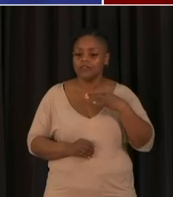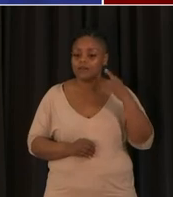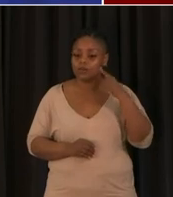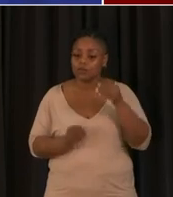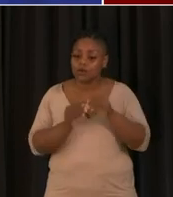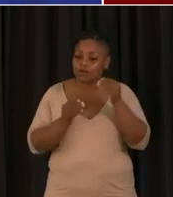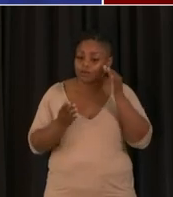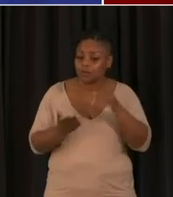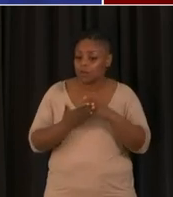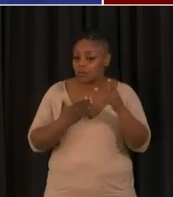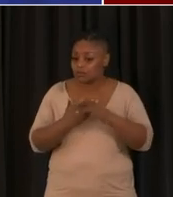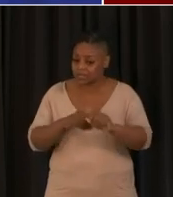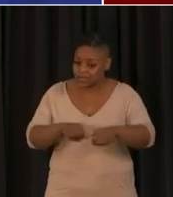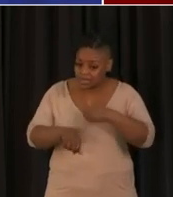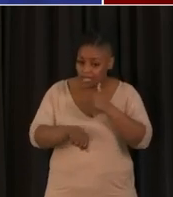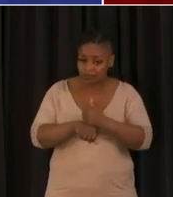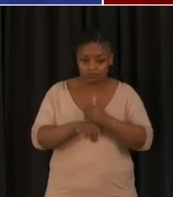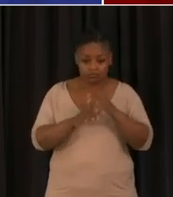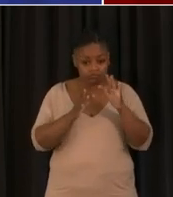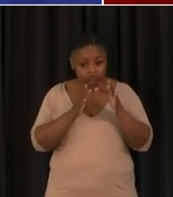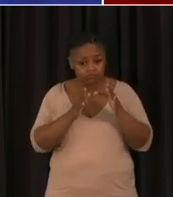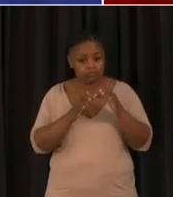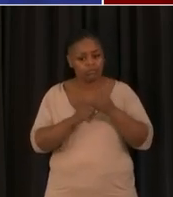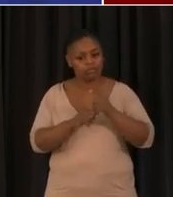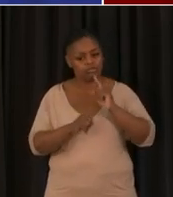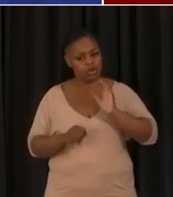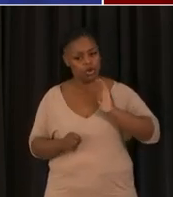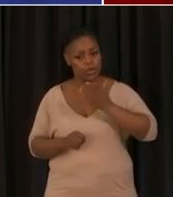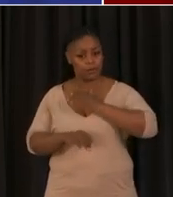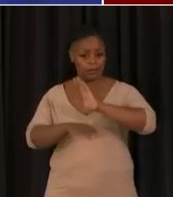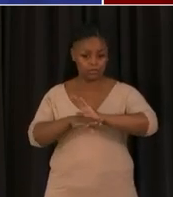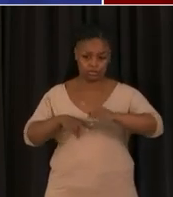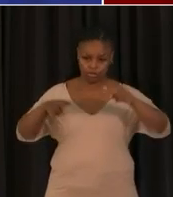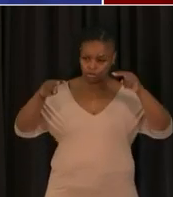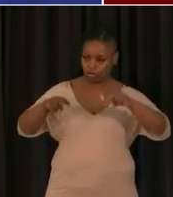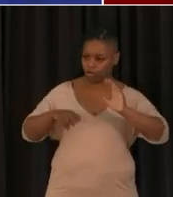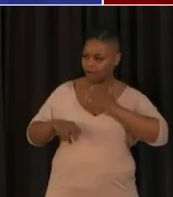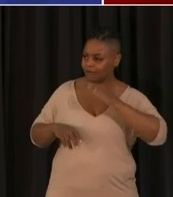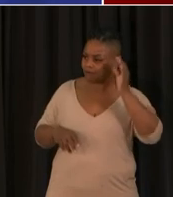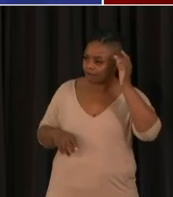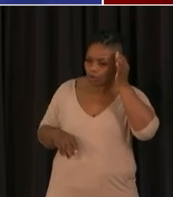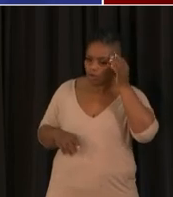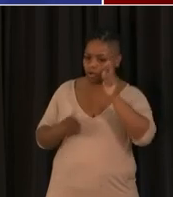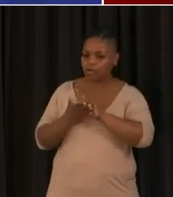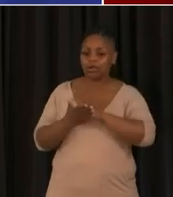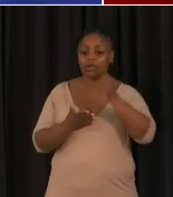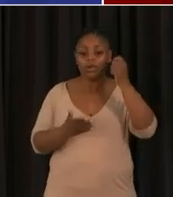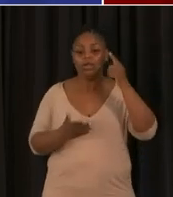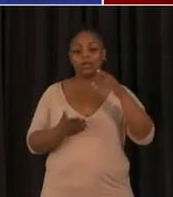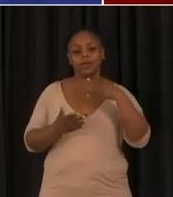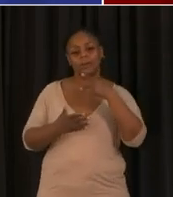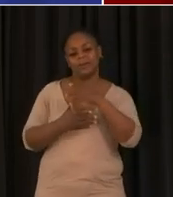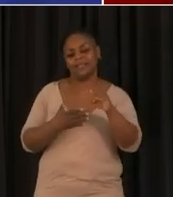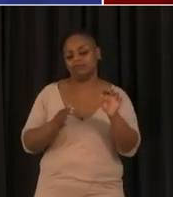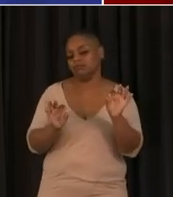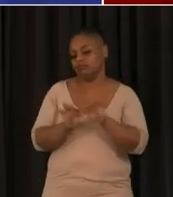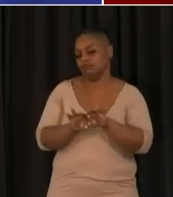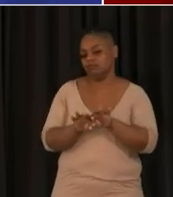to $750, makes a big difference in terms of whether people experience evictions or miss utility